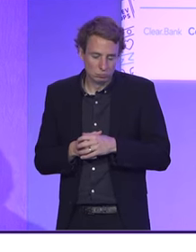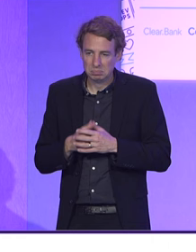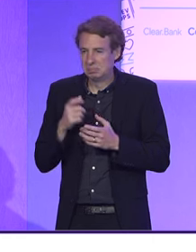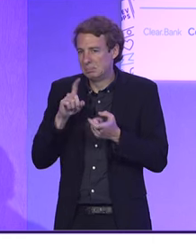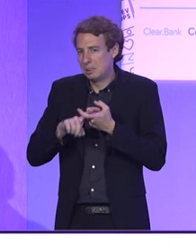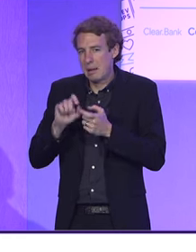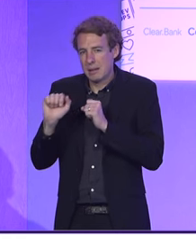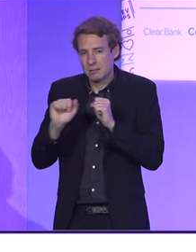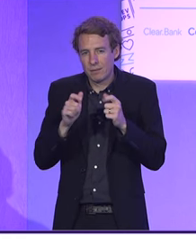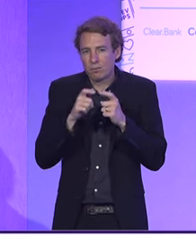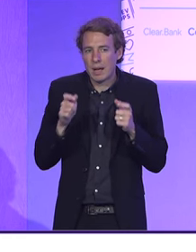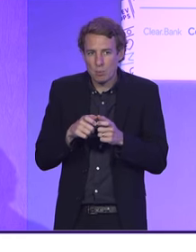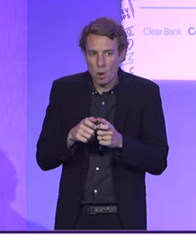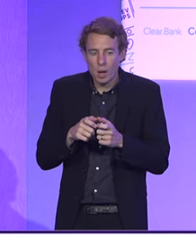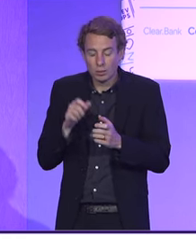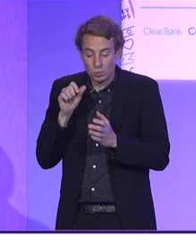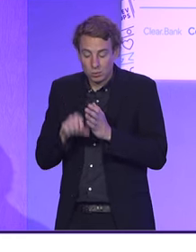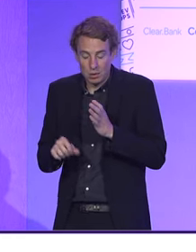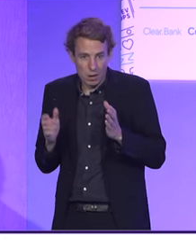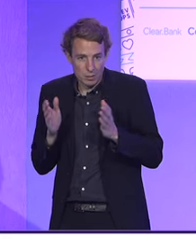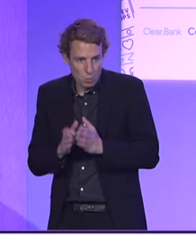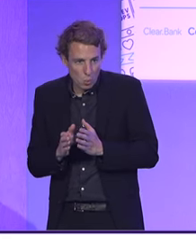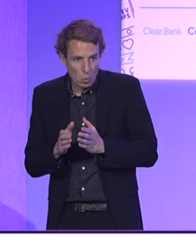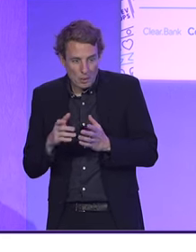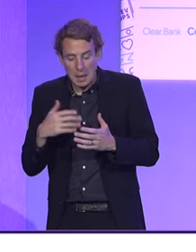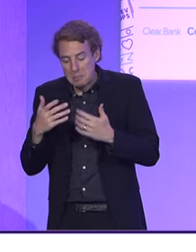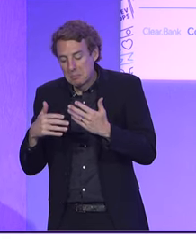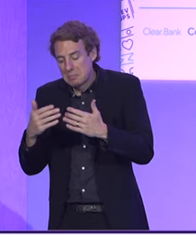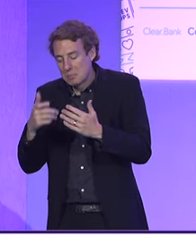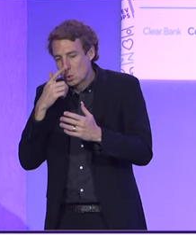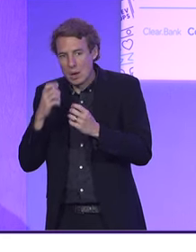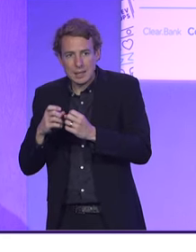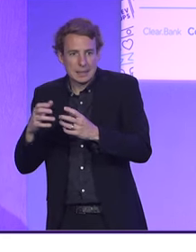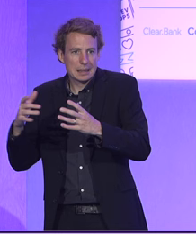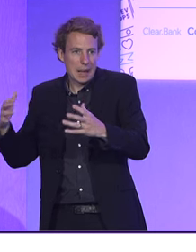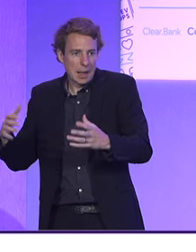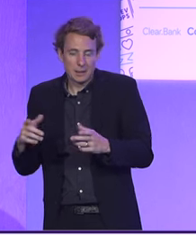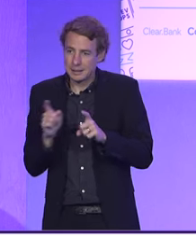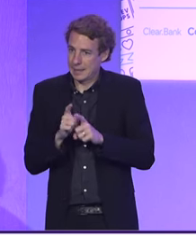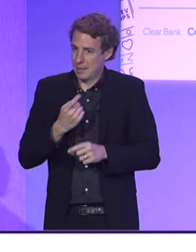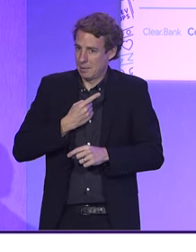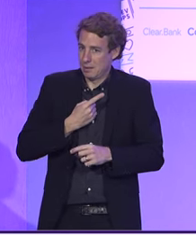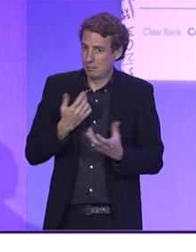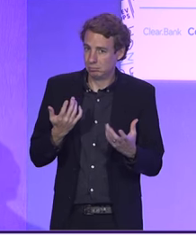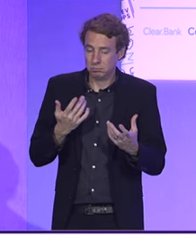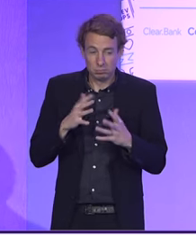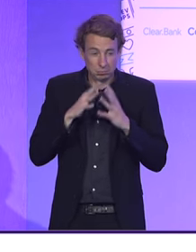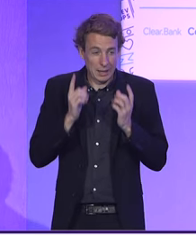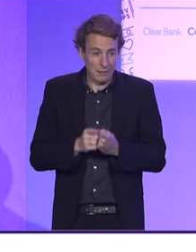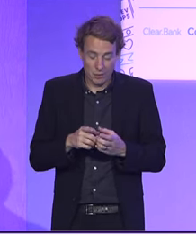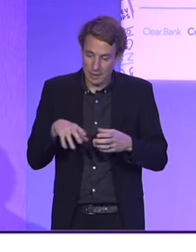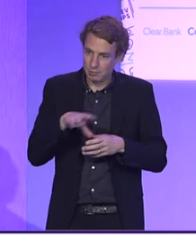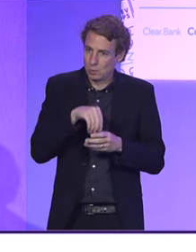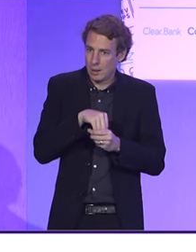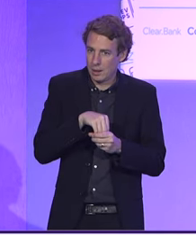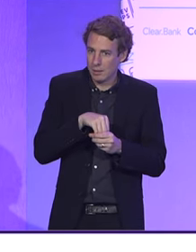okay? Start small, then with the time you can, like I'm doing, for example, that have everything as a code. I